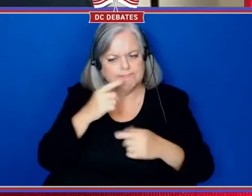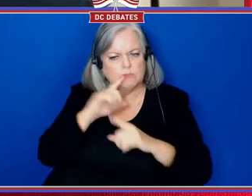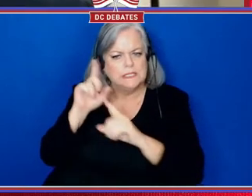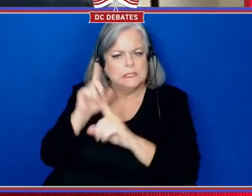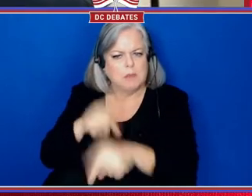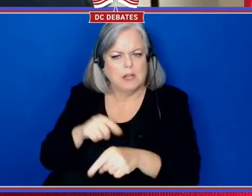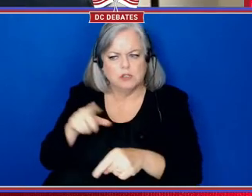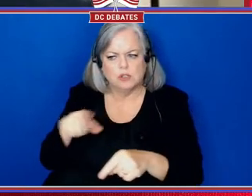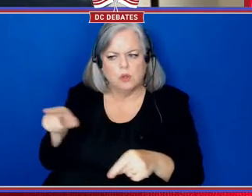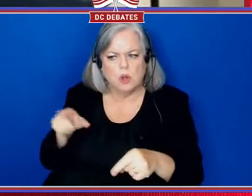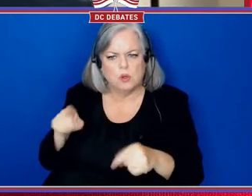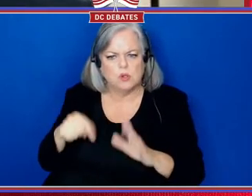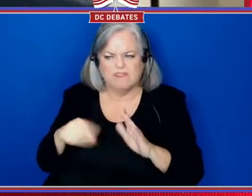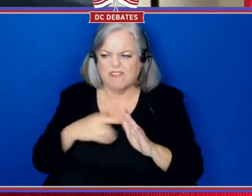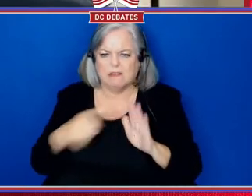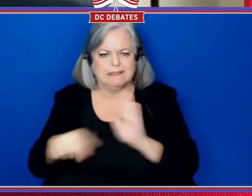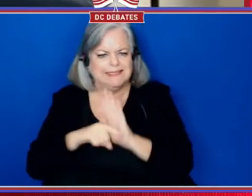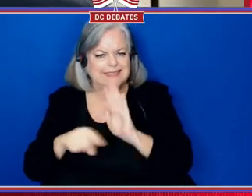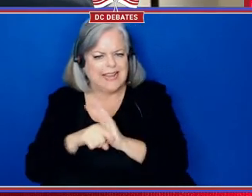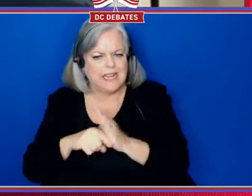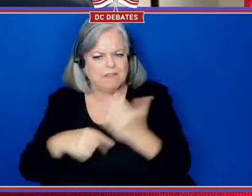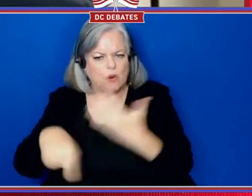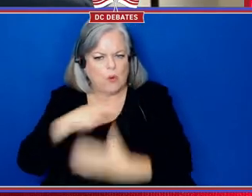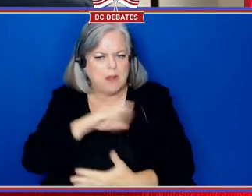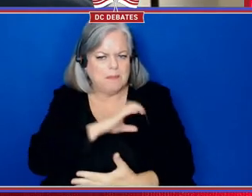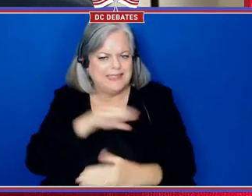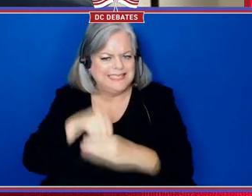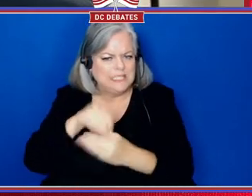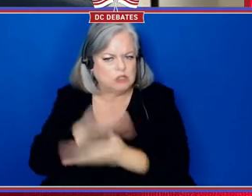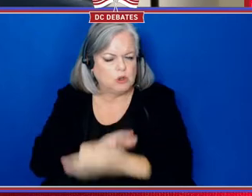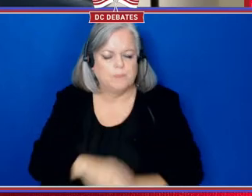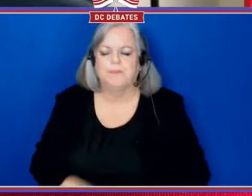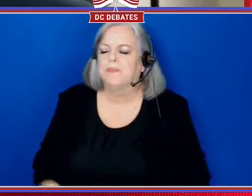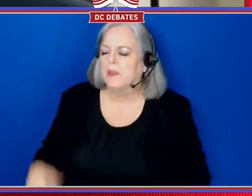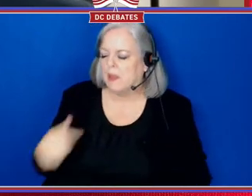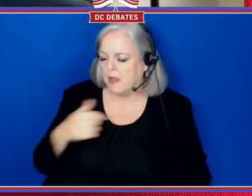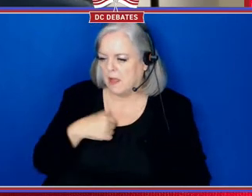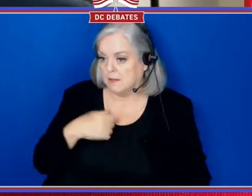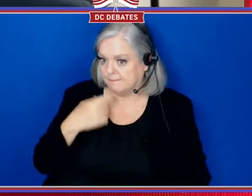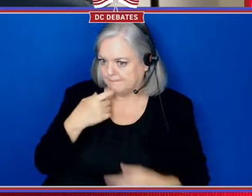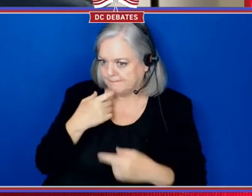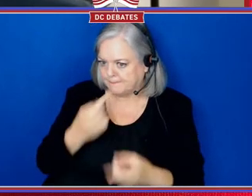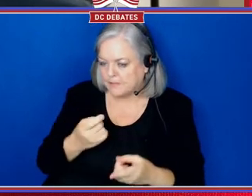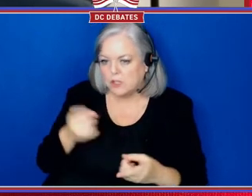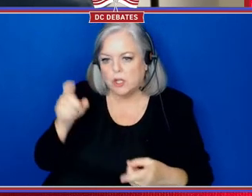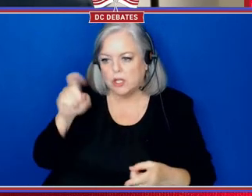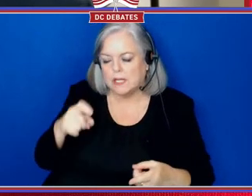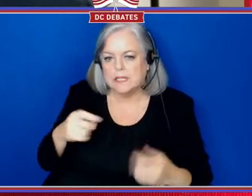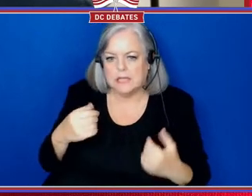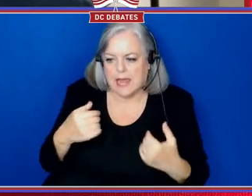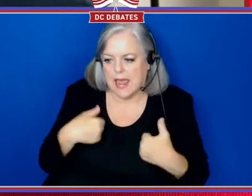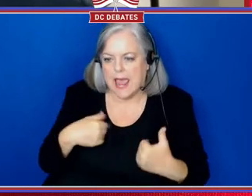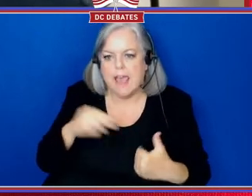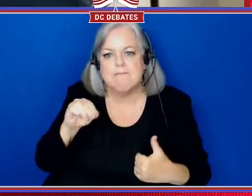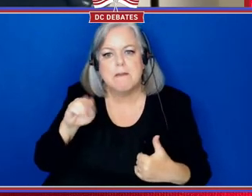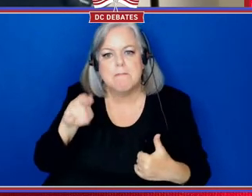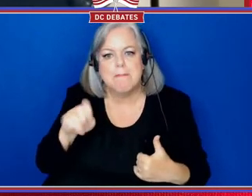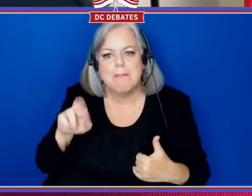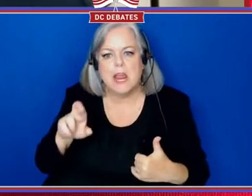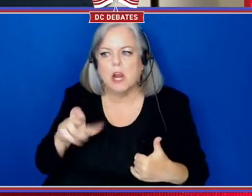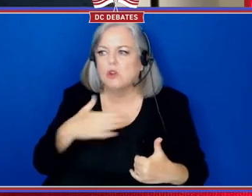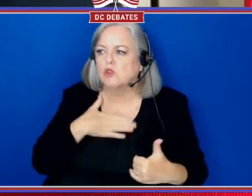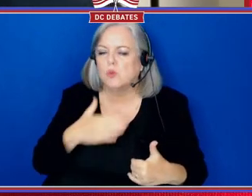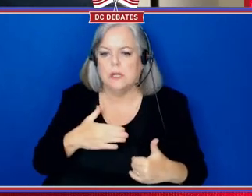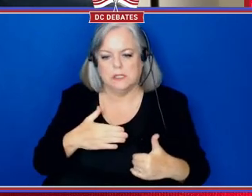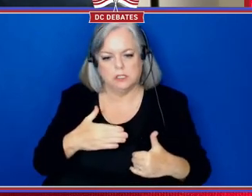1 minute. So this is what I say. You have to have a mayor who's willing to make tough calls and not just